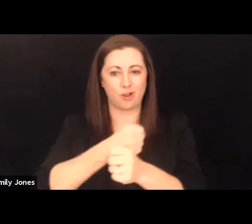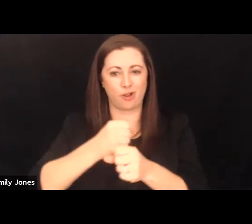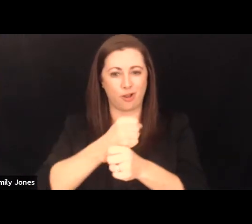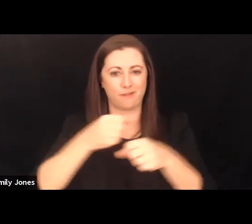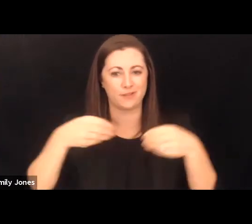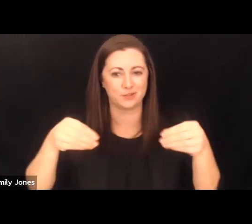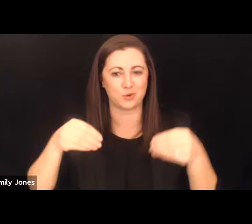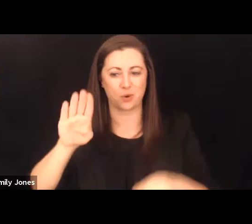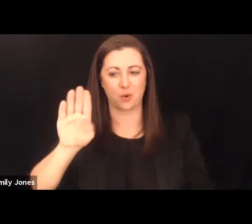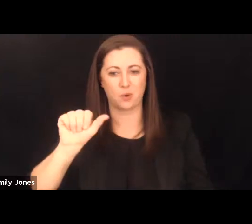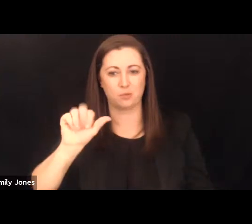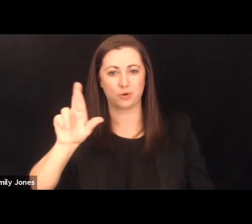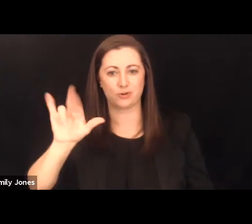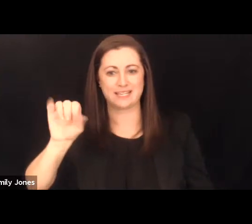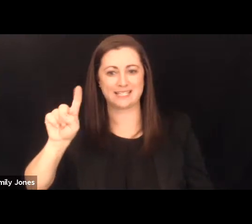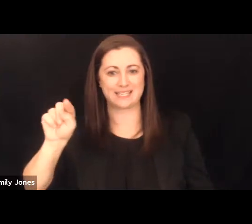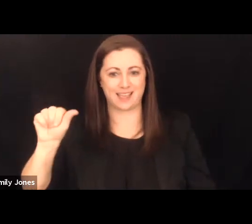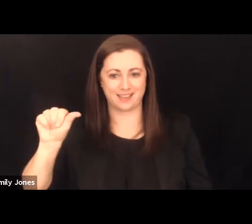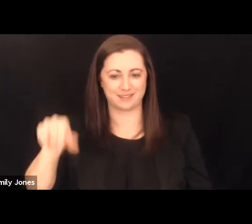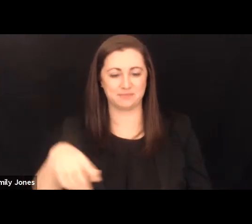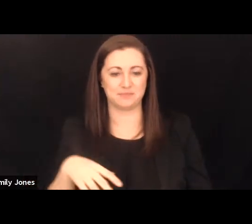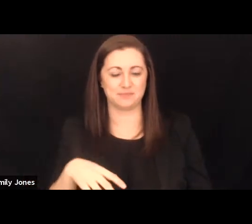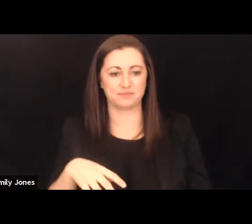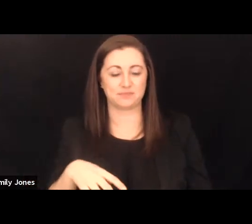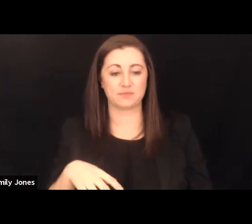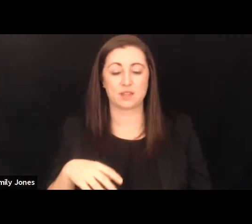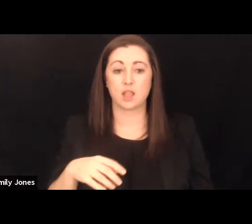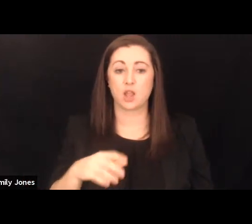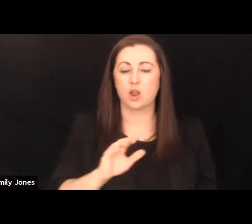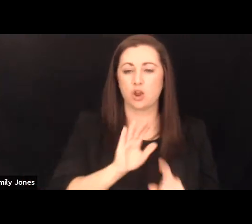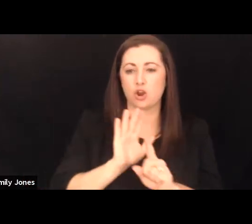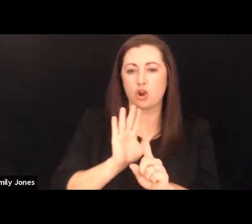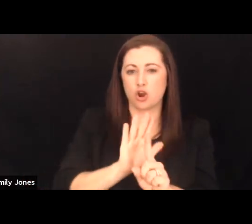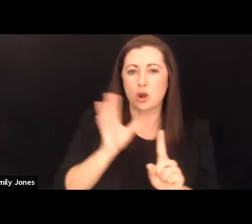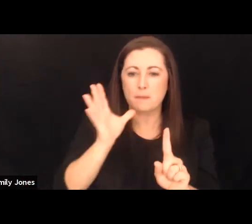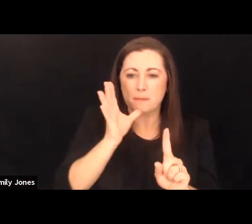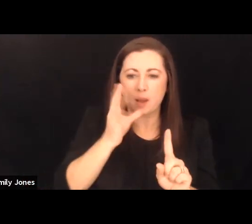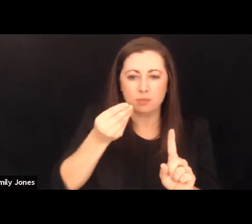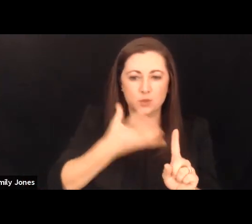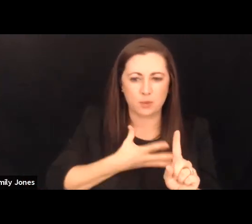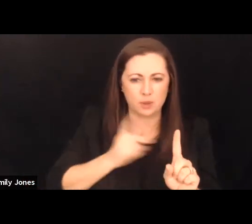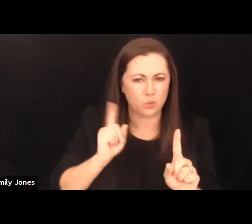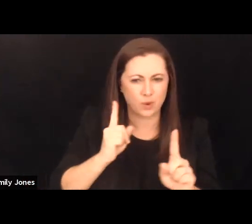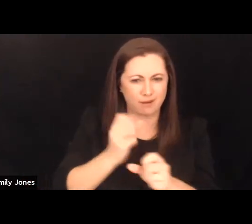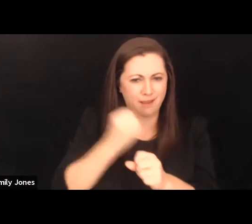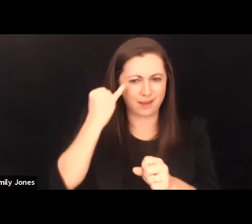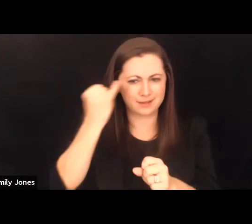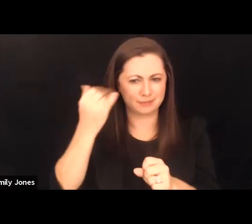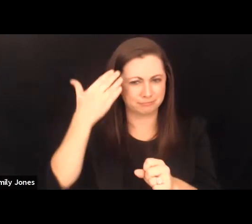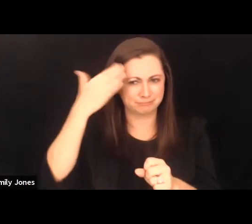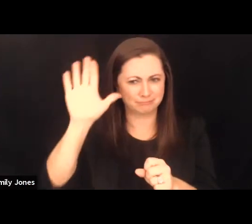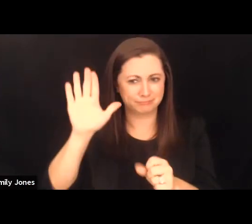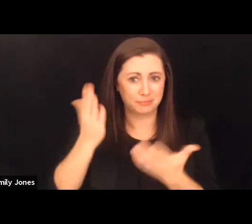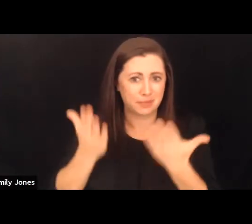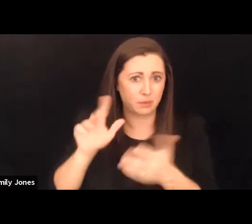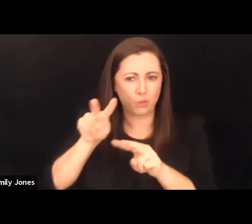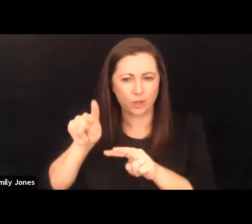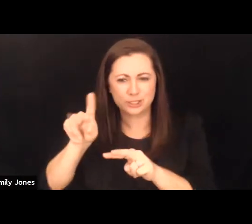coffee shop. Well, her mother later told me she had no idea where Em ever got that idea, probably from television, maybe.